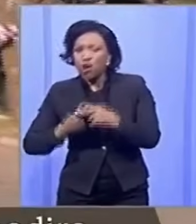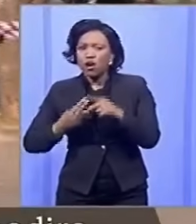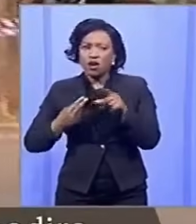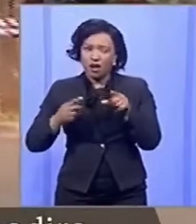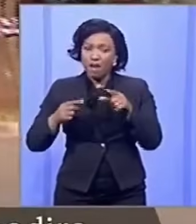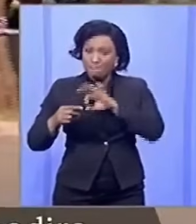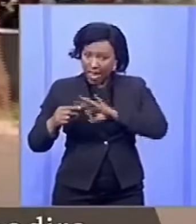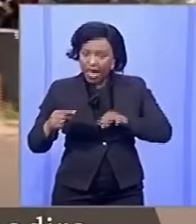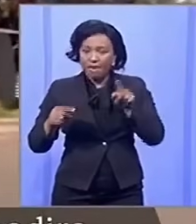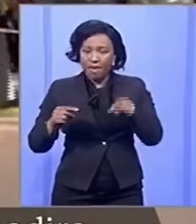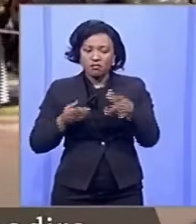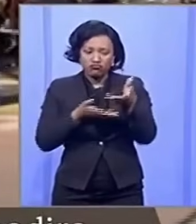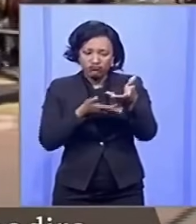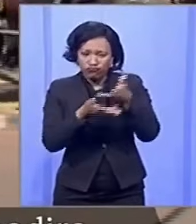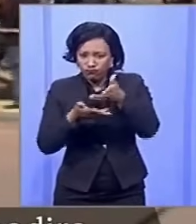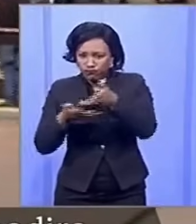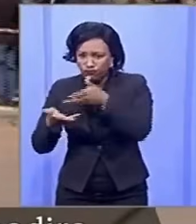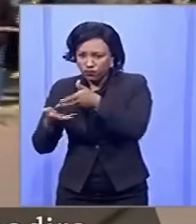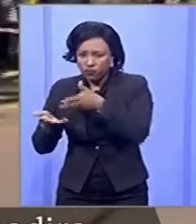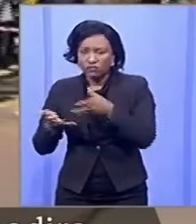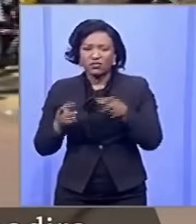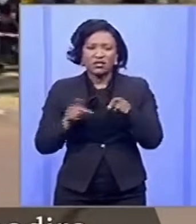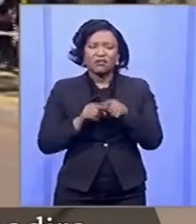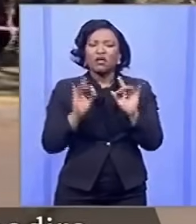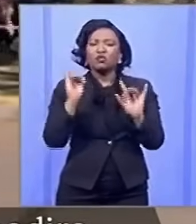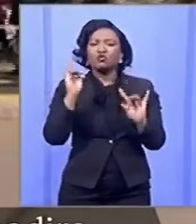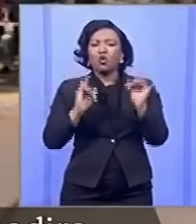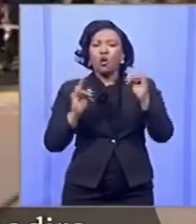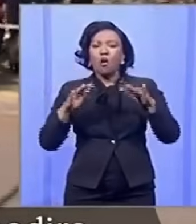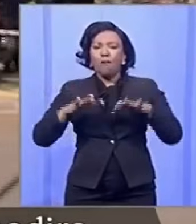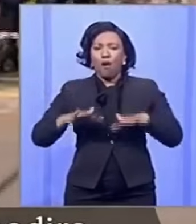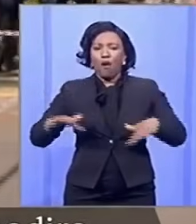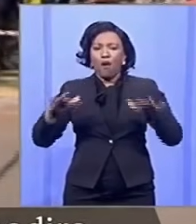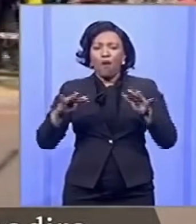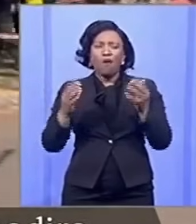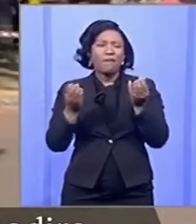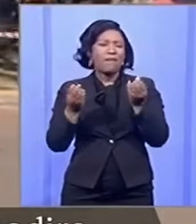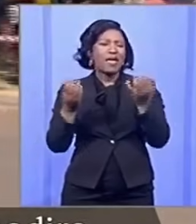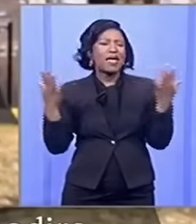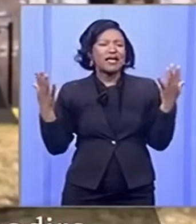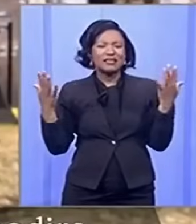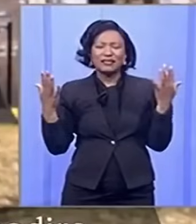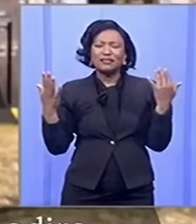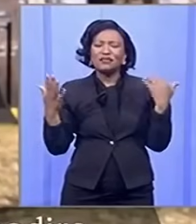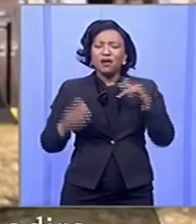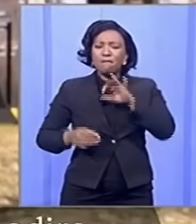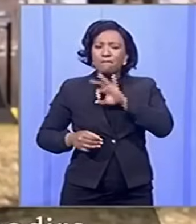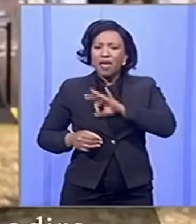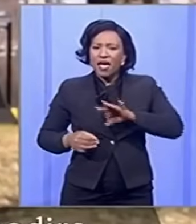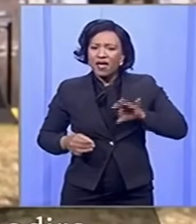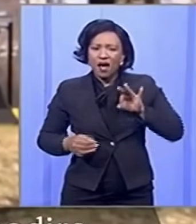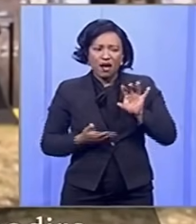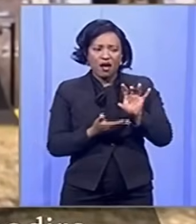wa re toropo e koafaditse gape ke go fetolwa ga botsamaisi. There's no guarantee.